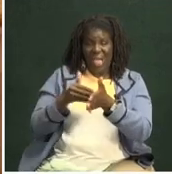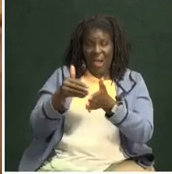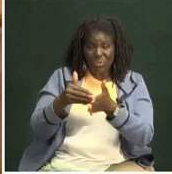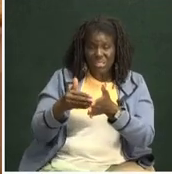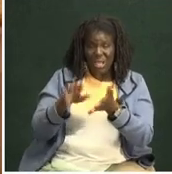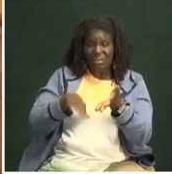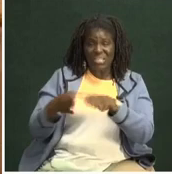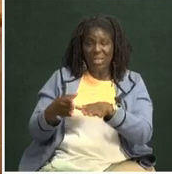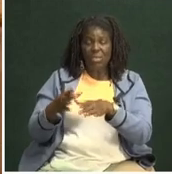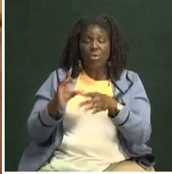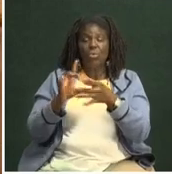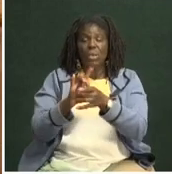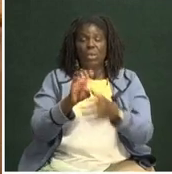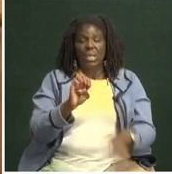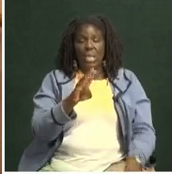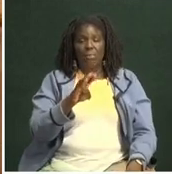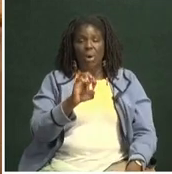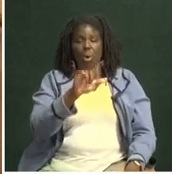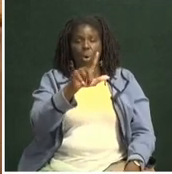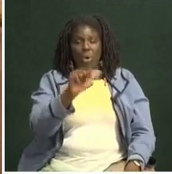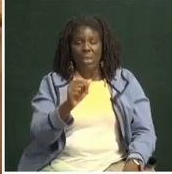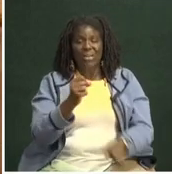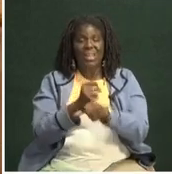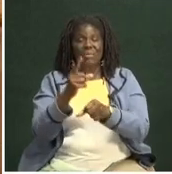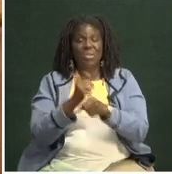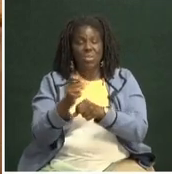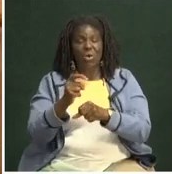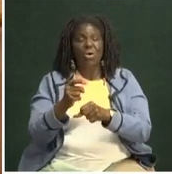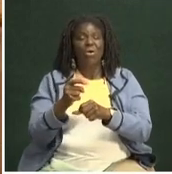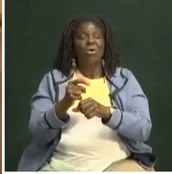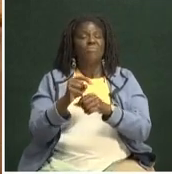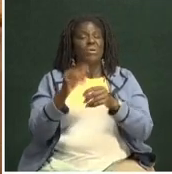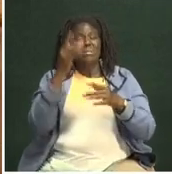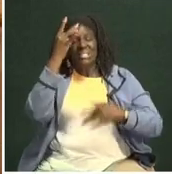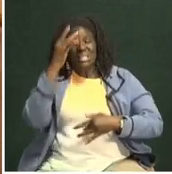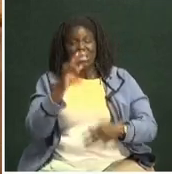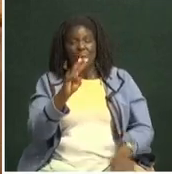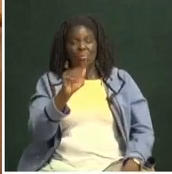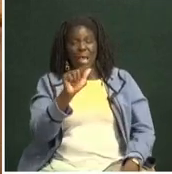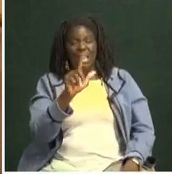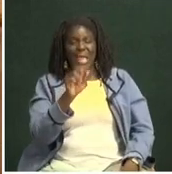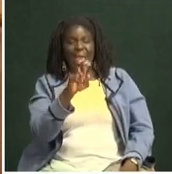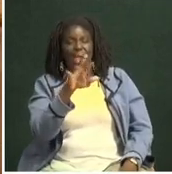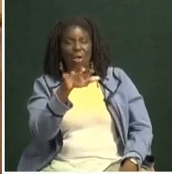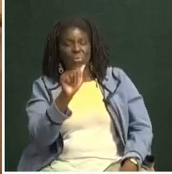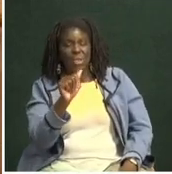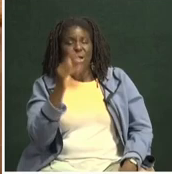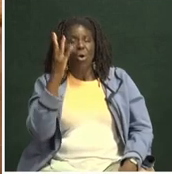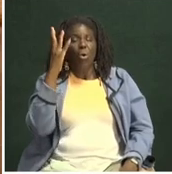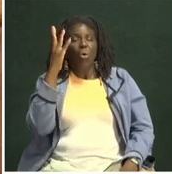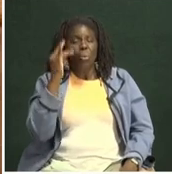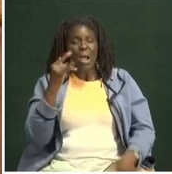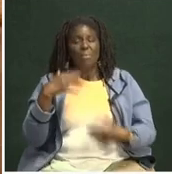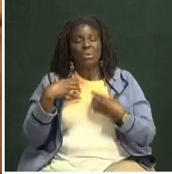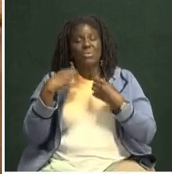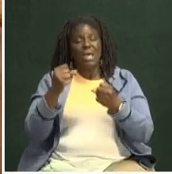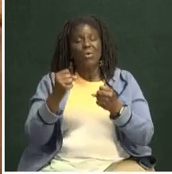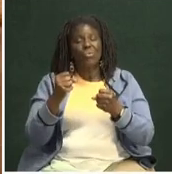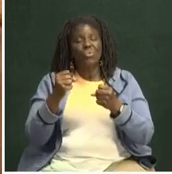for thousands of deaths to Ebola and yearly from preventable diseases like malaria due to the porosity of the healthcare